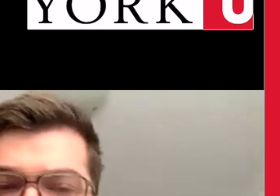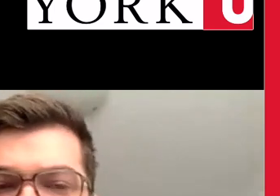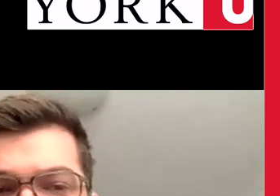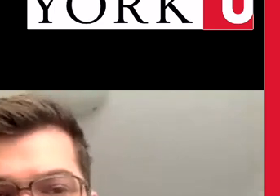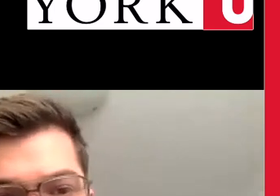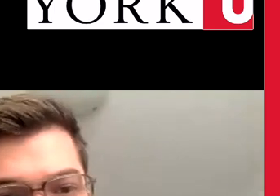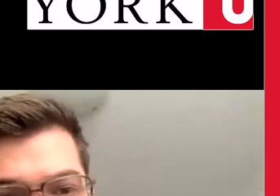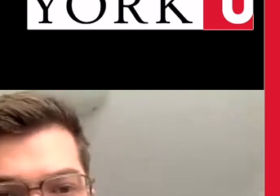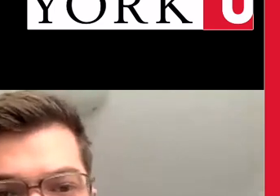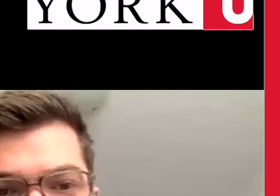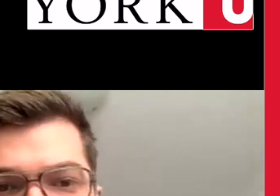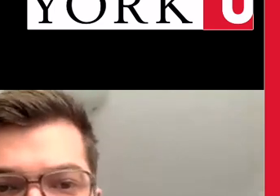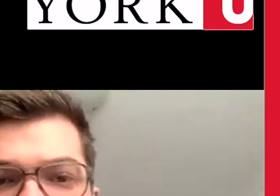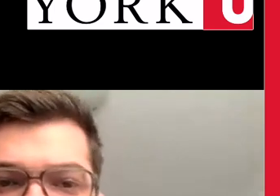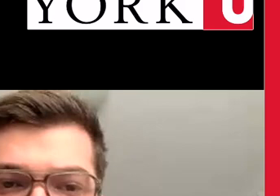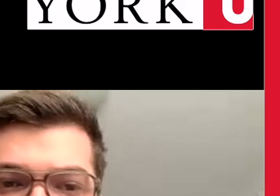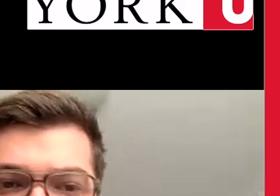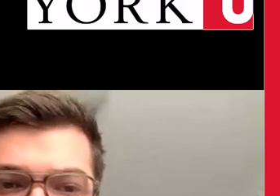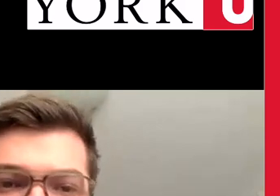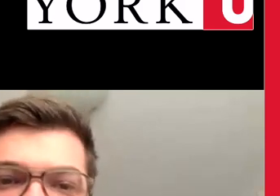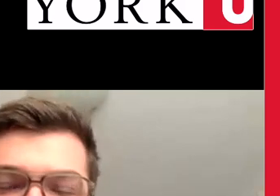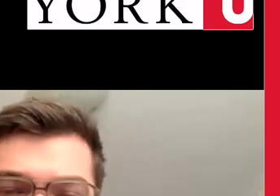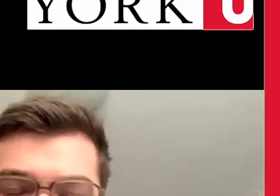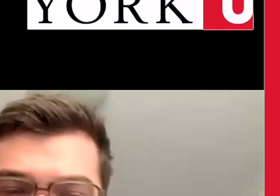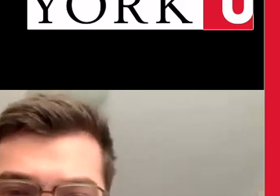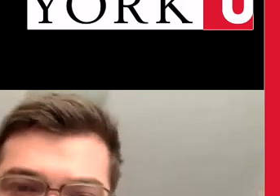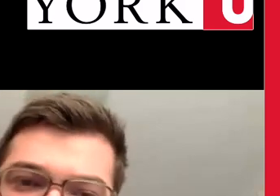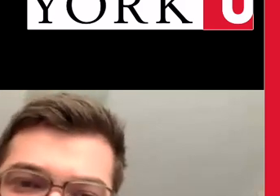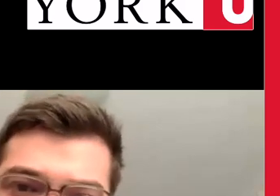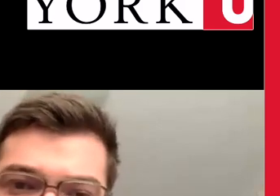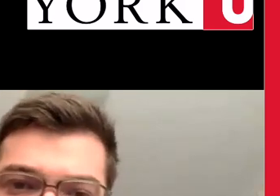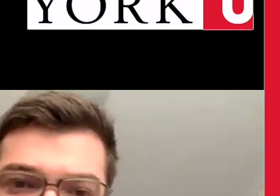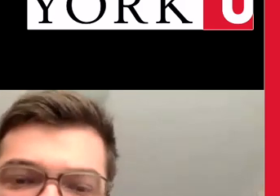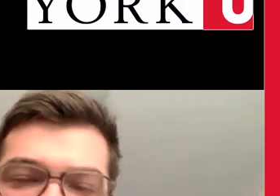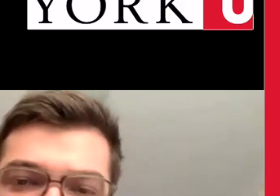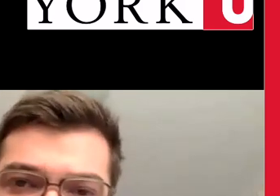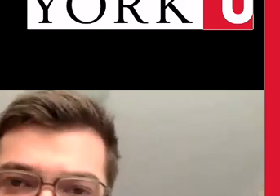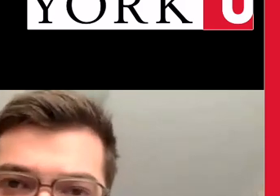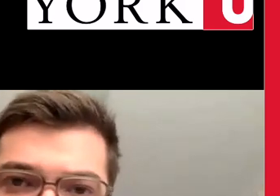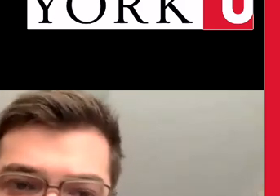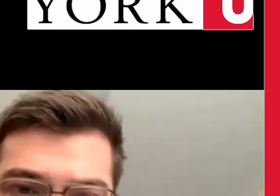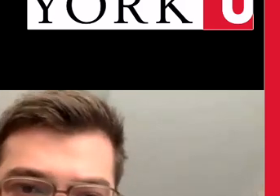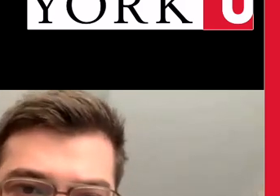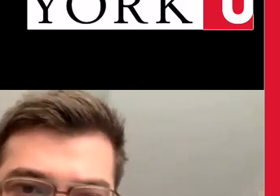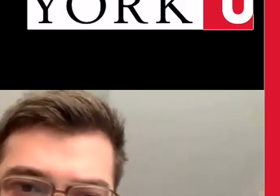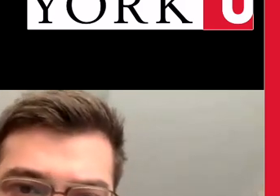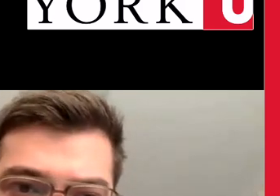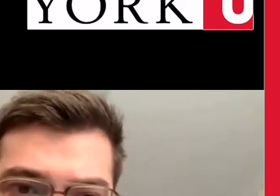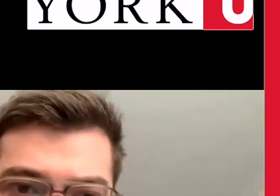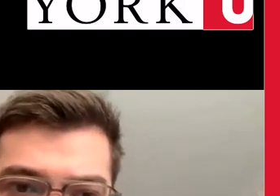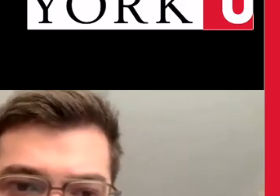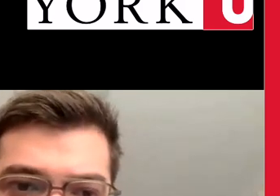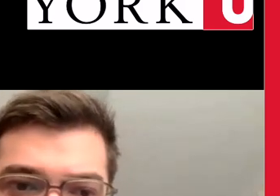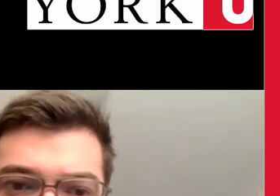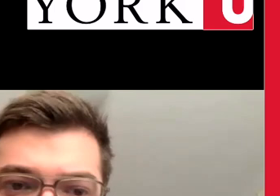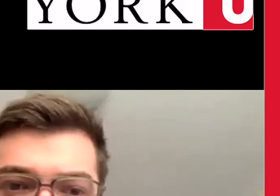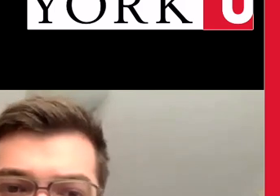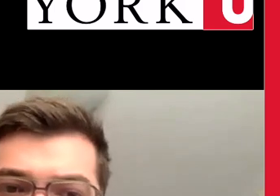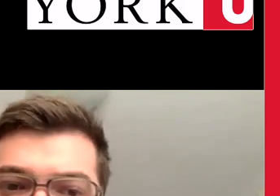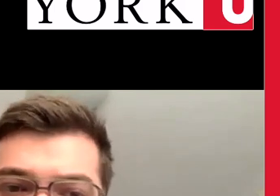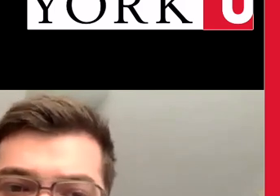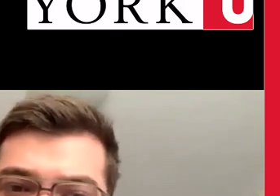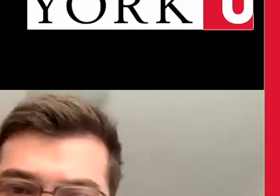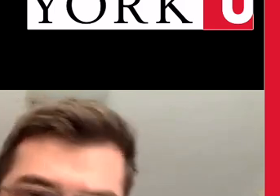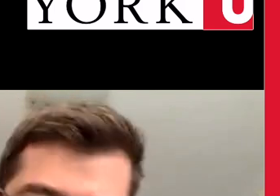York University campuses are located that precede the establishment of York University.